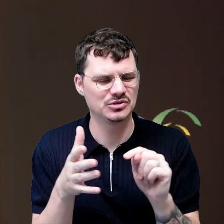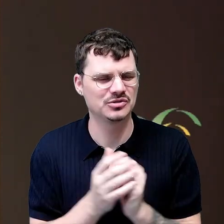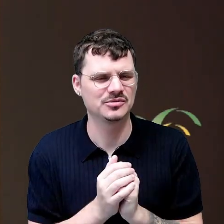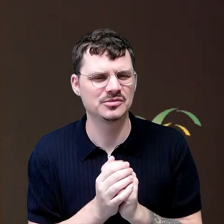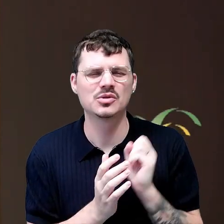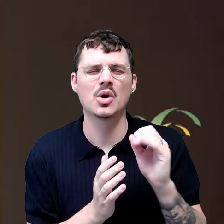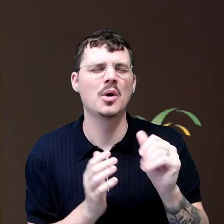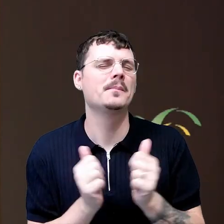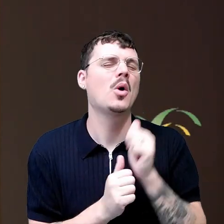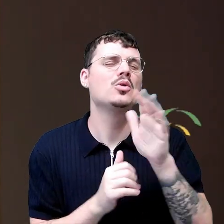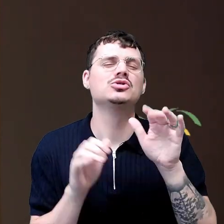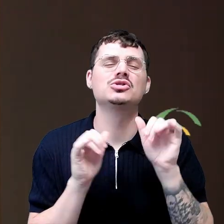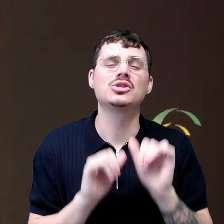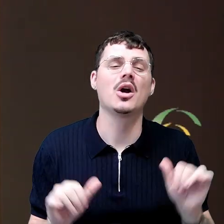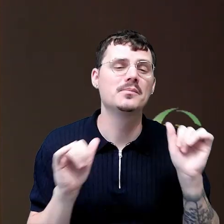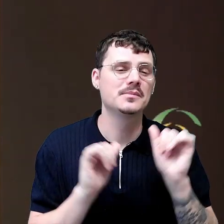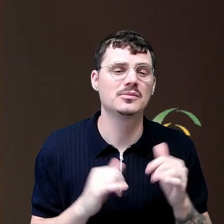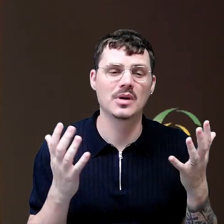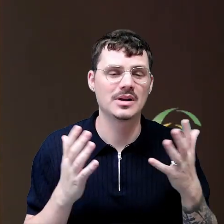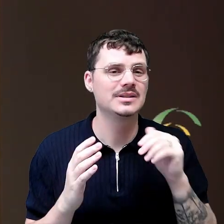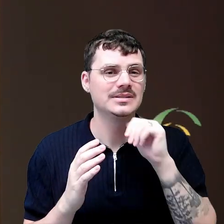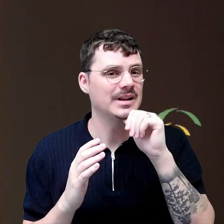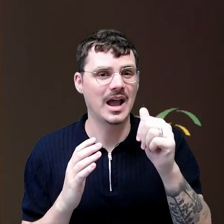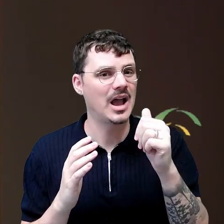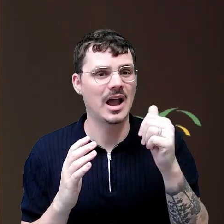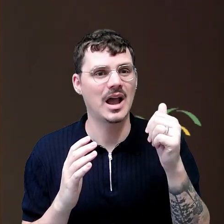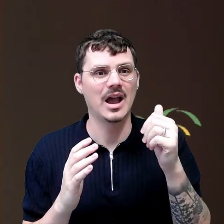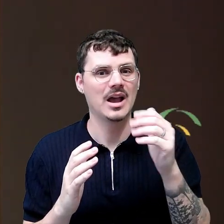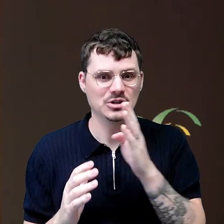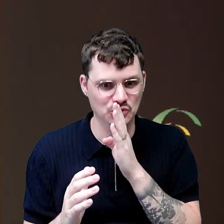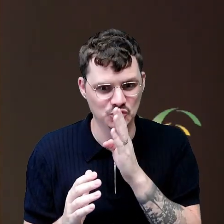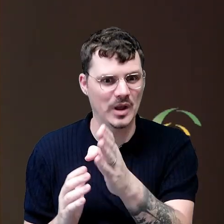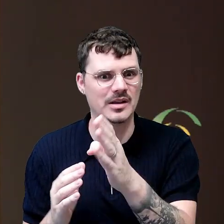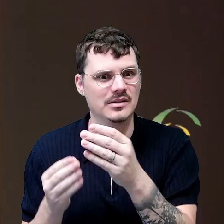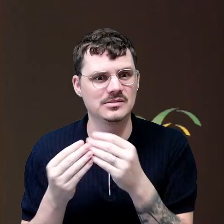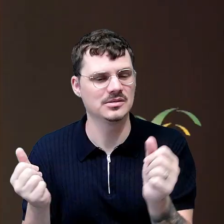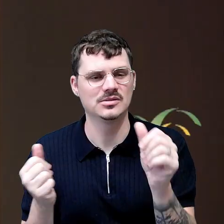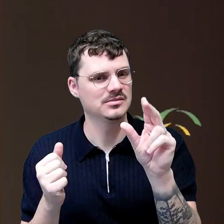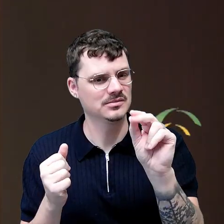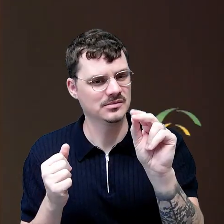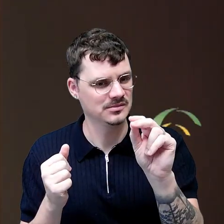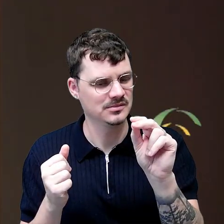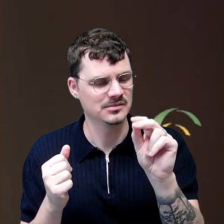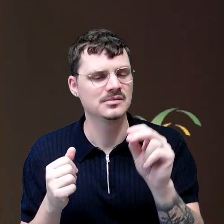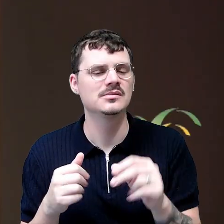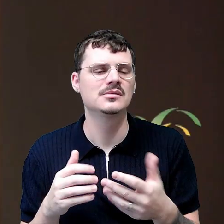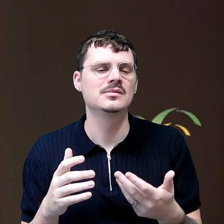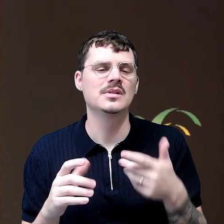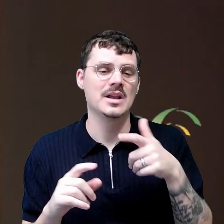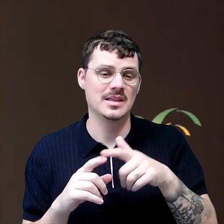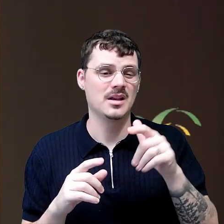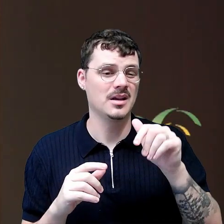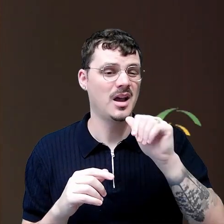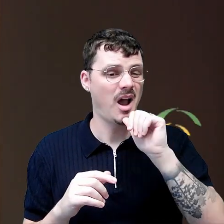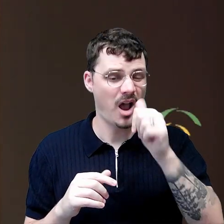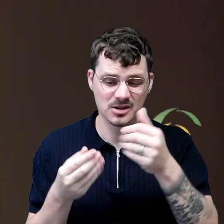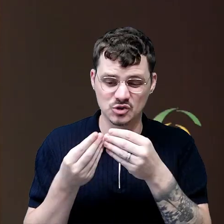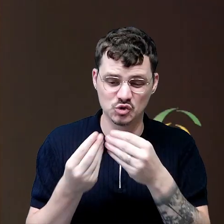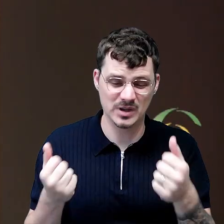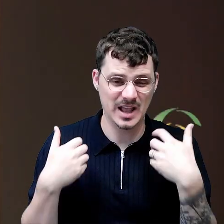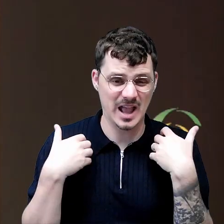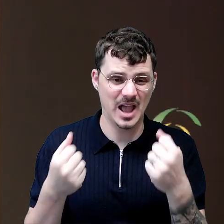So the most common mechanism is not a direct one at all. It's that these untreated